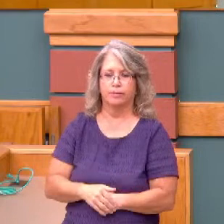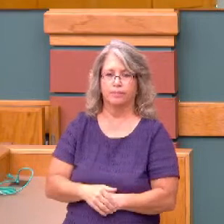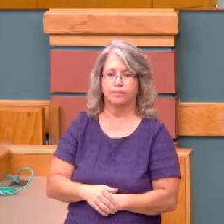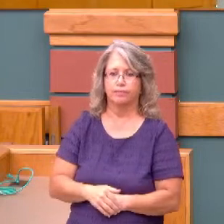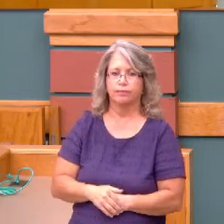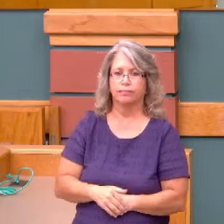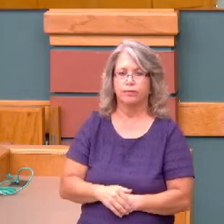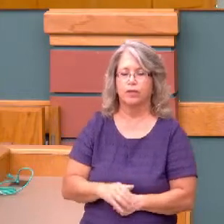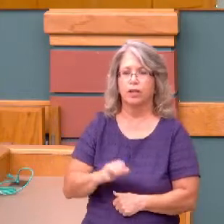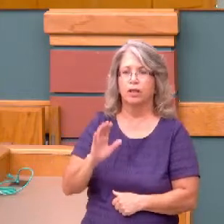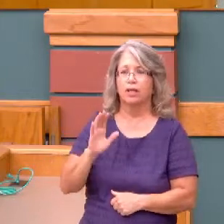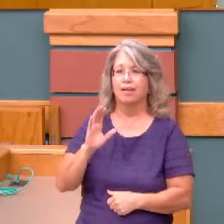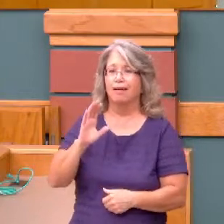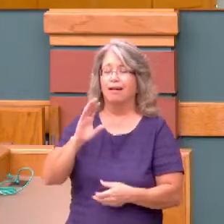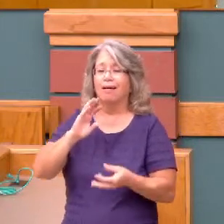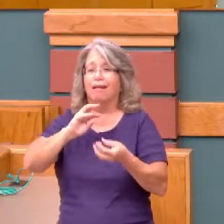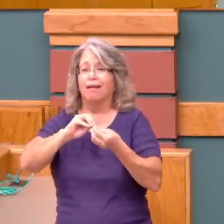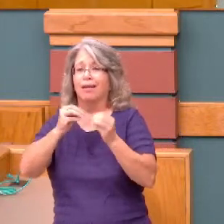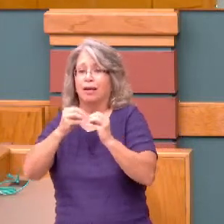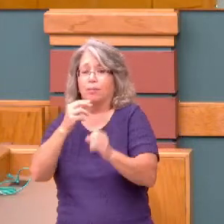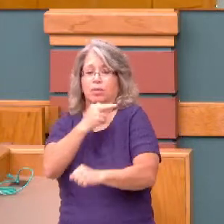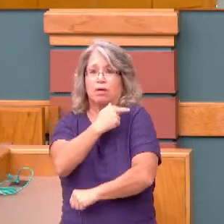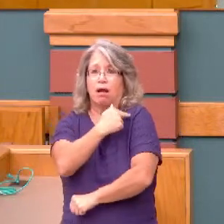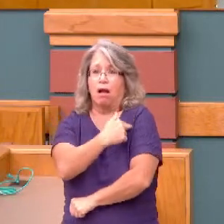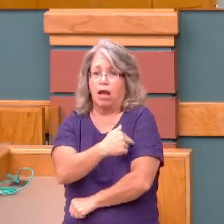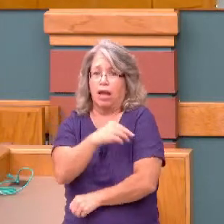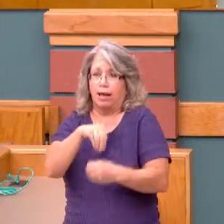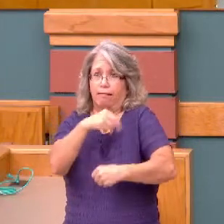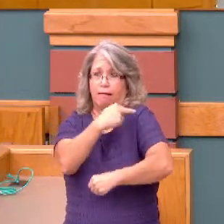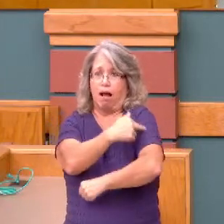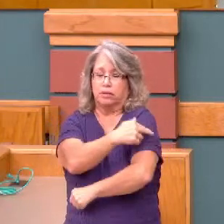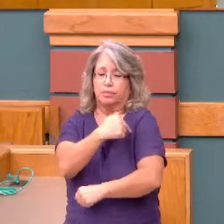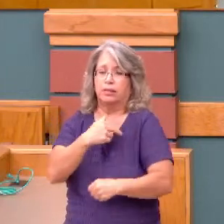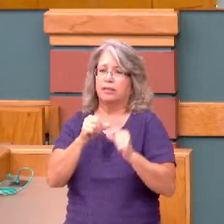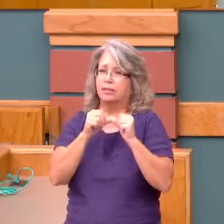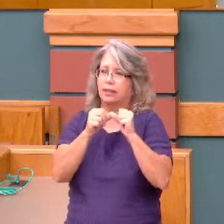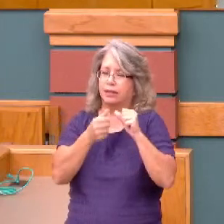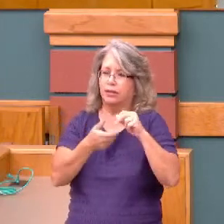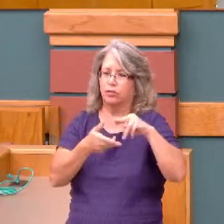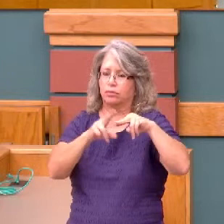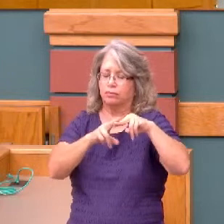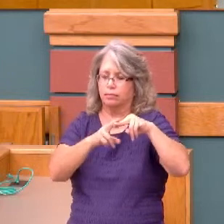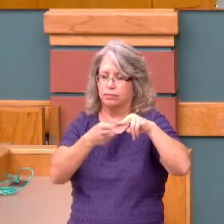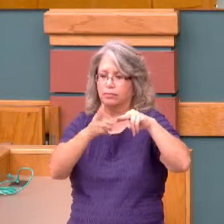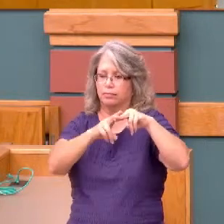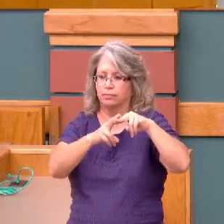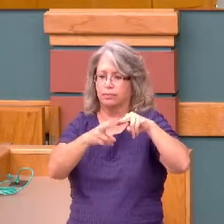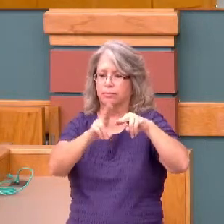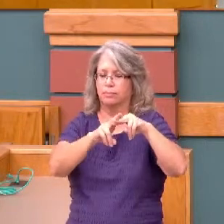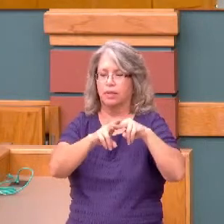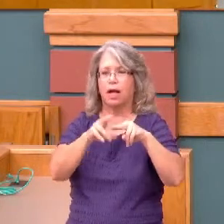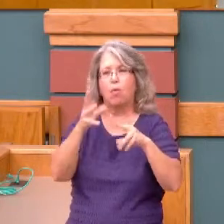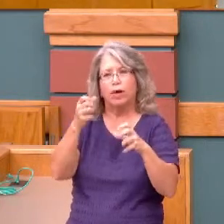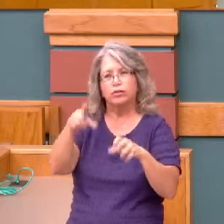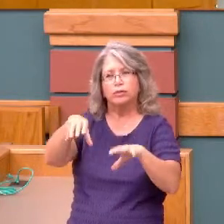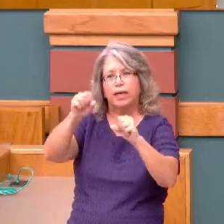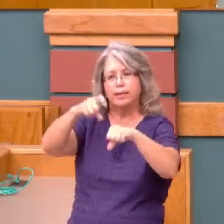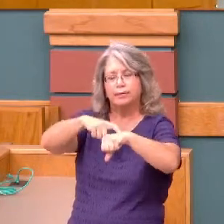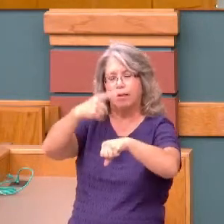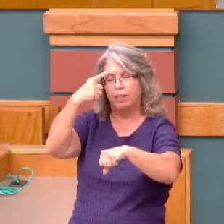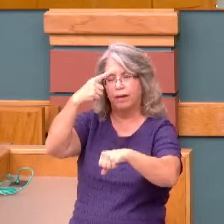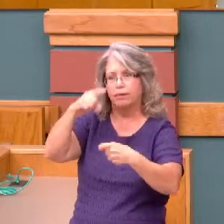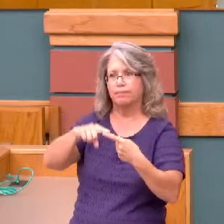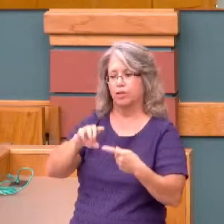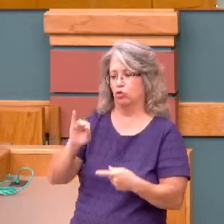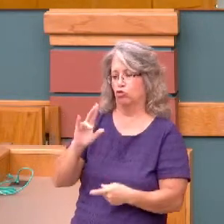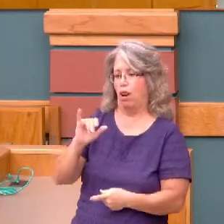Your hospitalizations have continued to tick up. I want you to take the time and think, July 1st, we